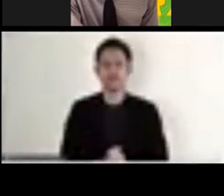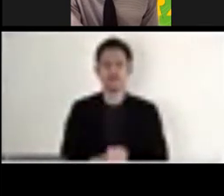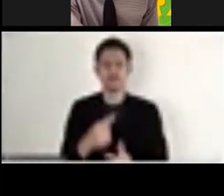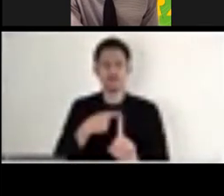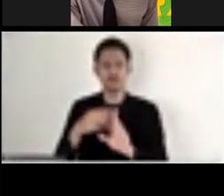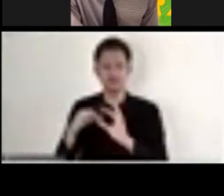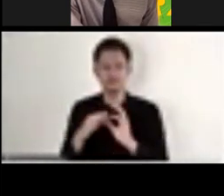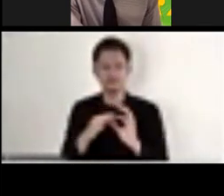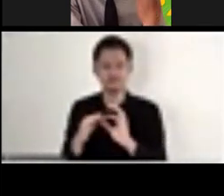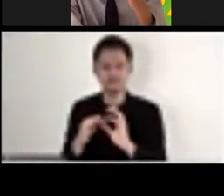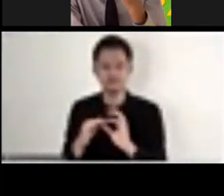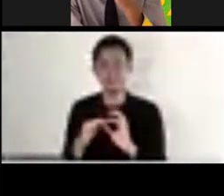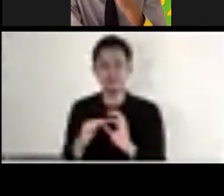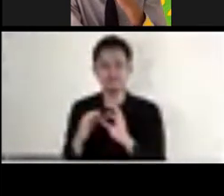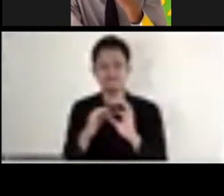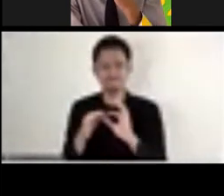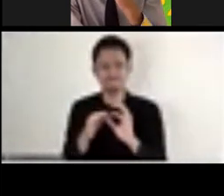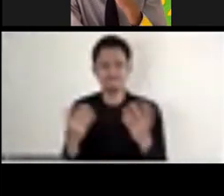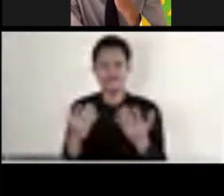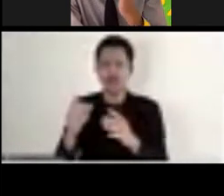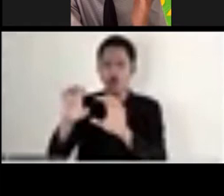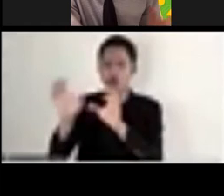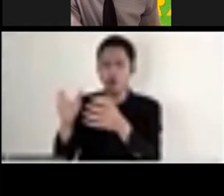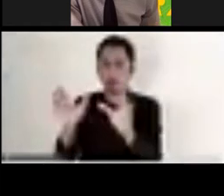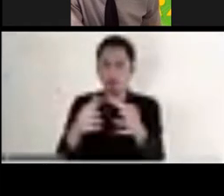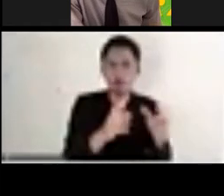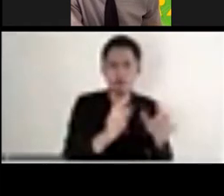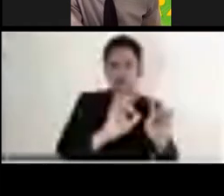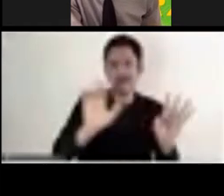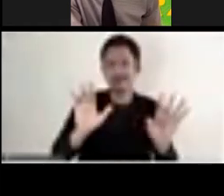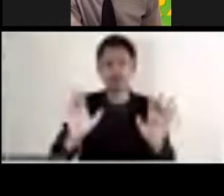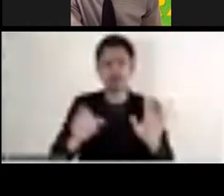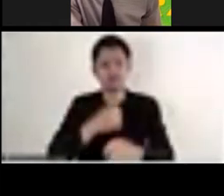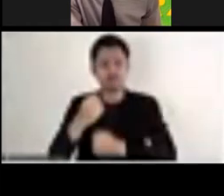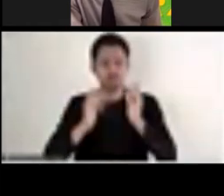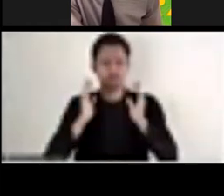aw aw aw aw